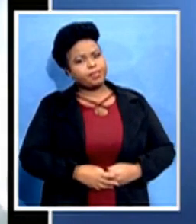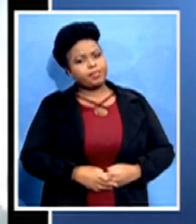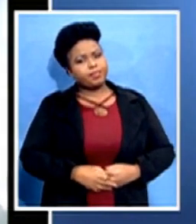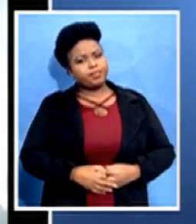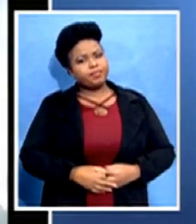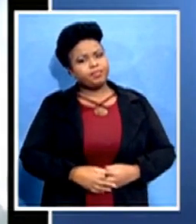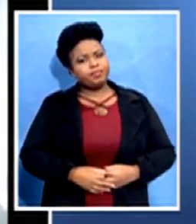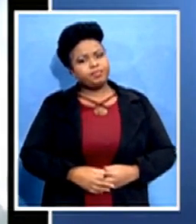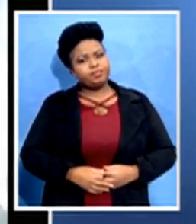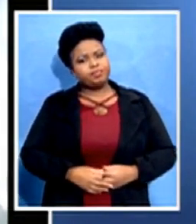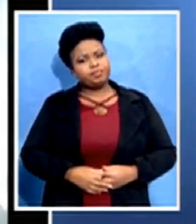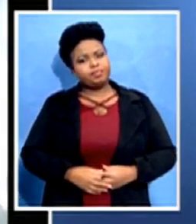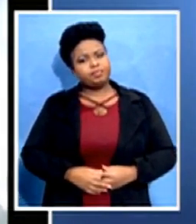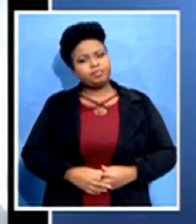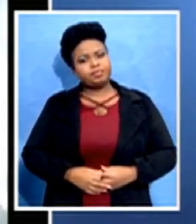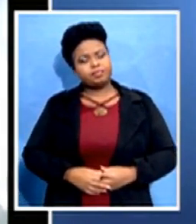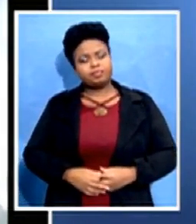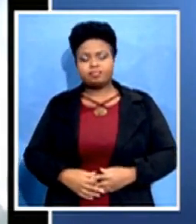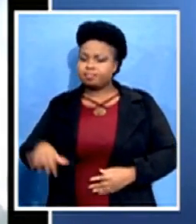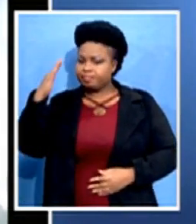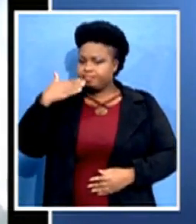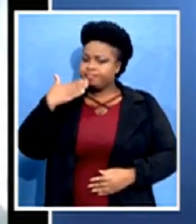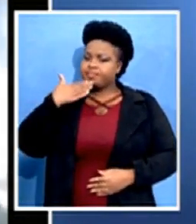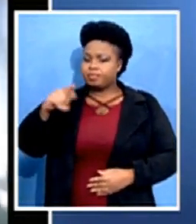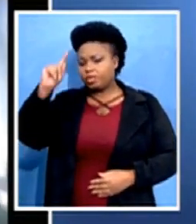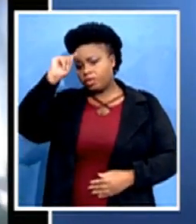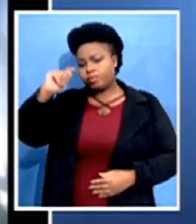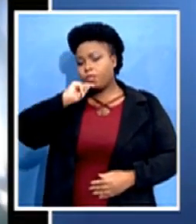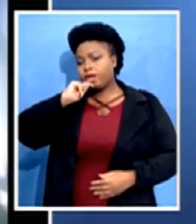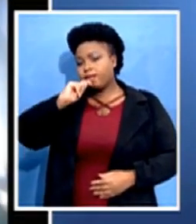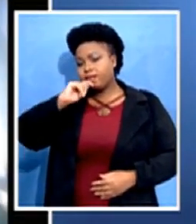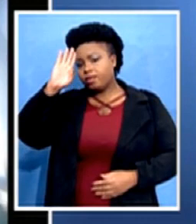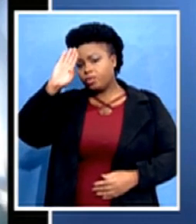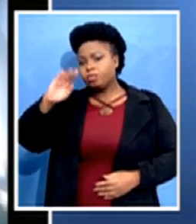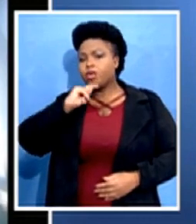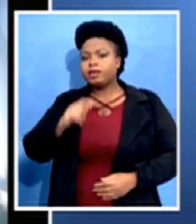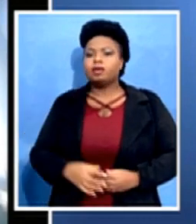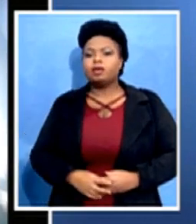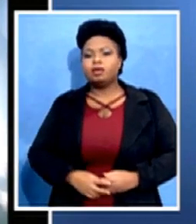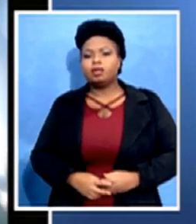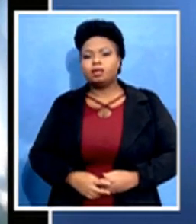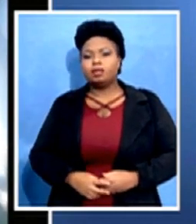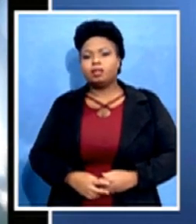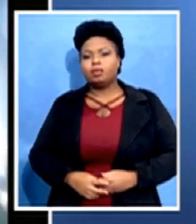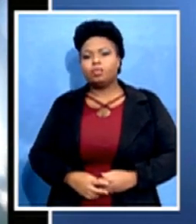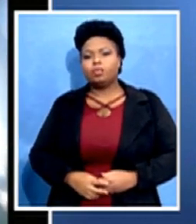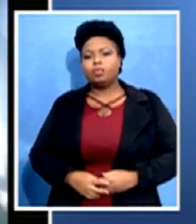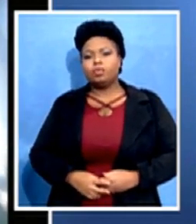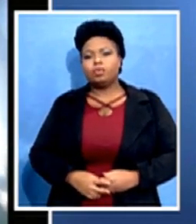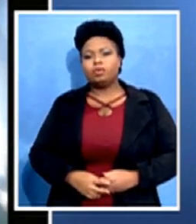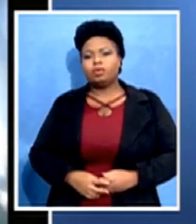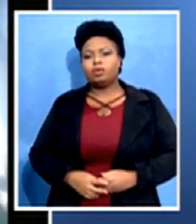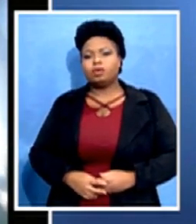Thank you. Good morning, my leader. Our members, to put it straight, our members are not